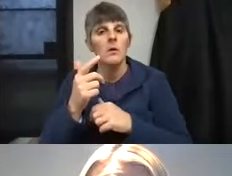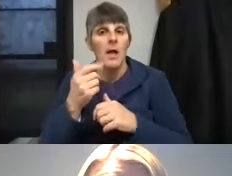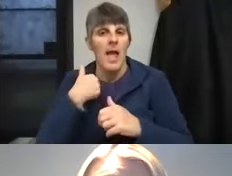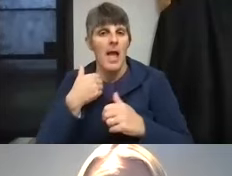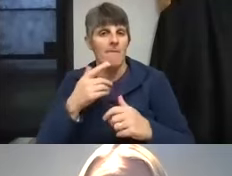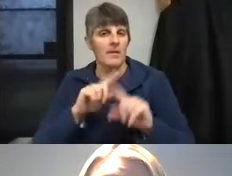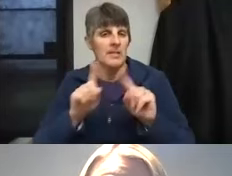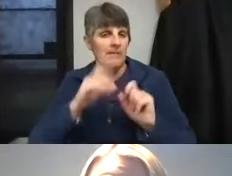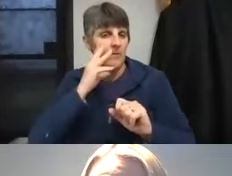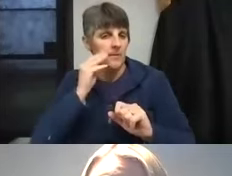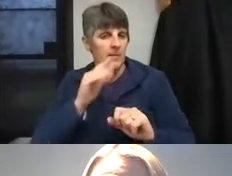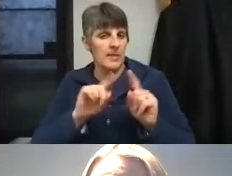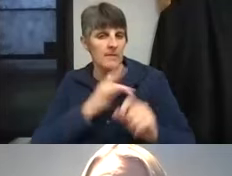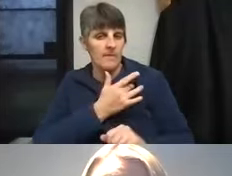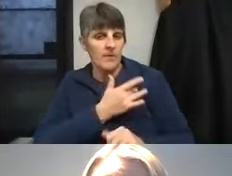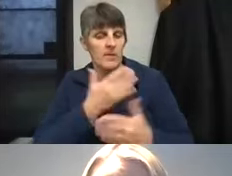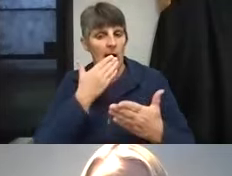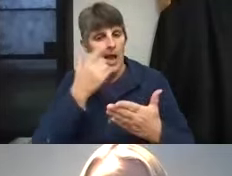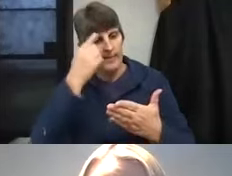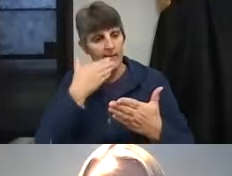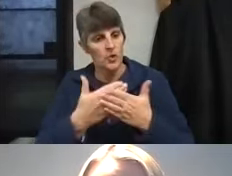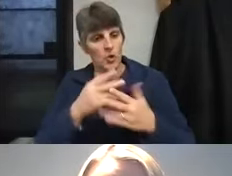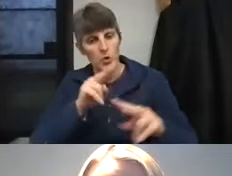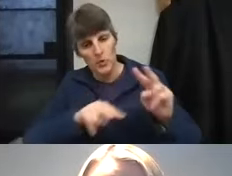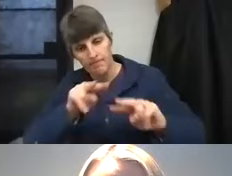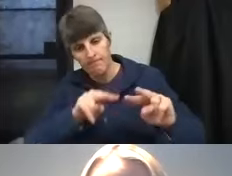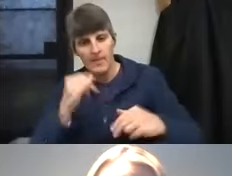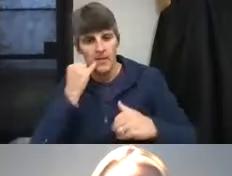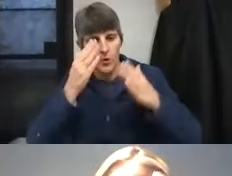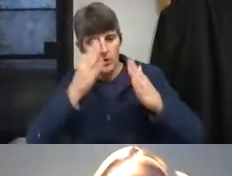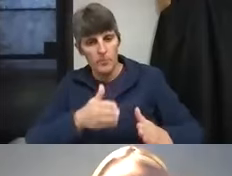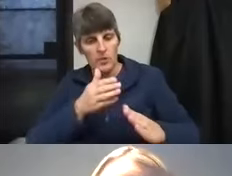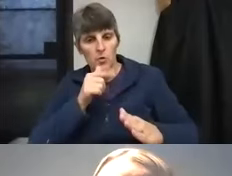place. And I think it's really good to assess, especially when you're the person who's